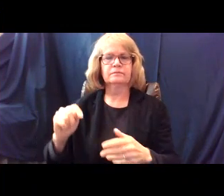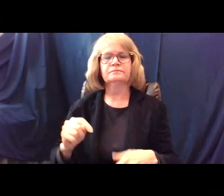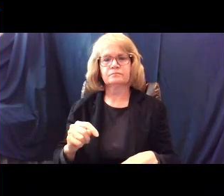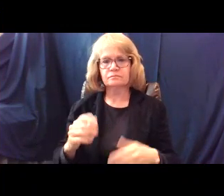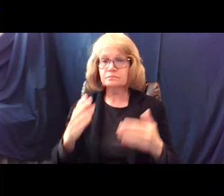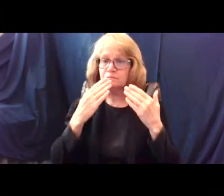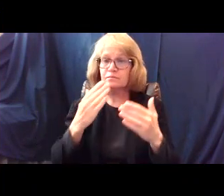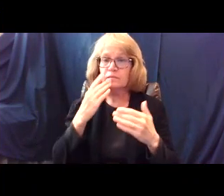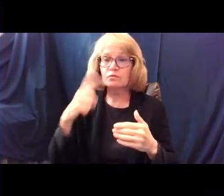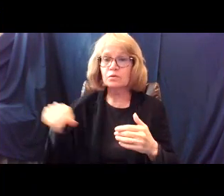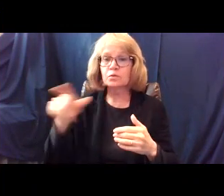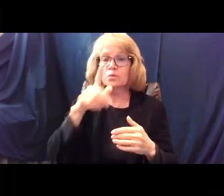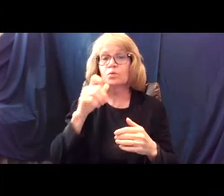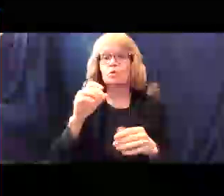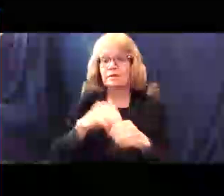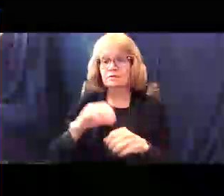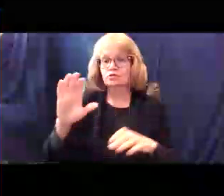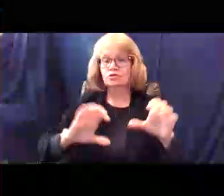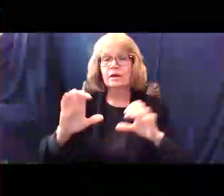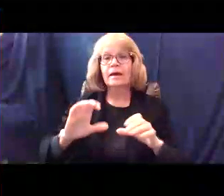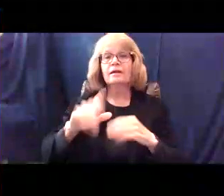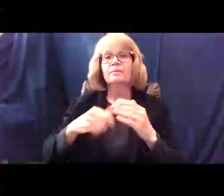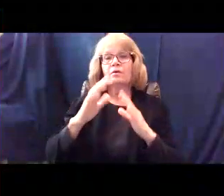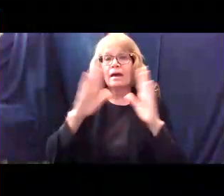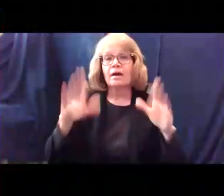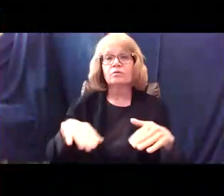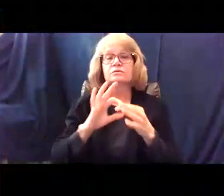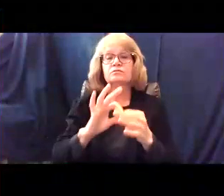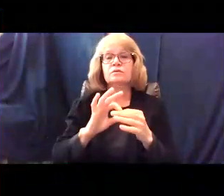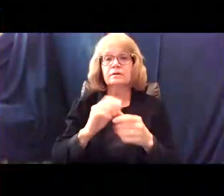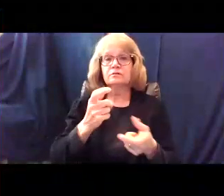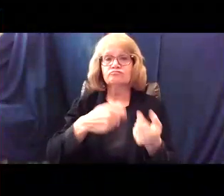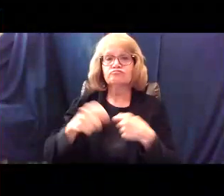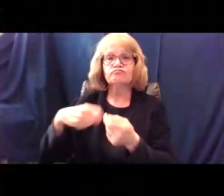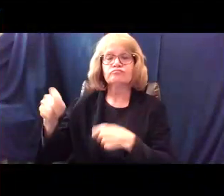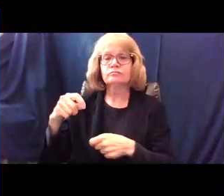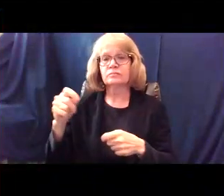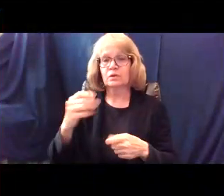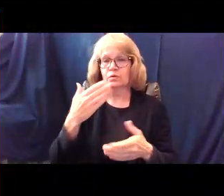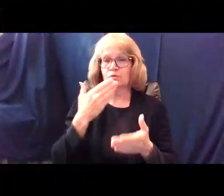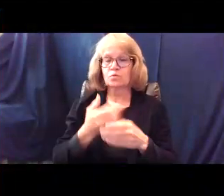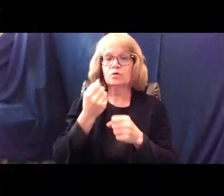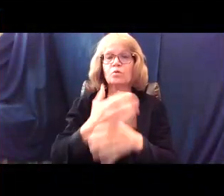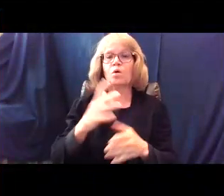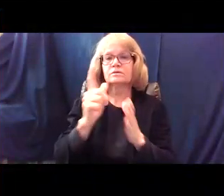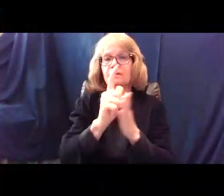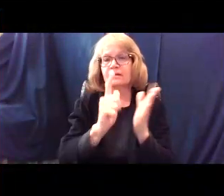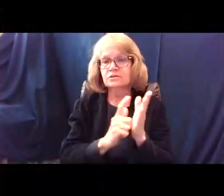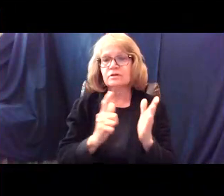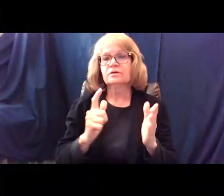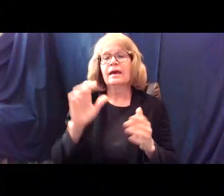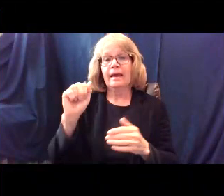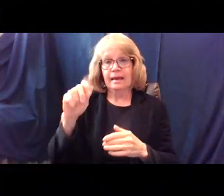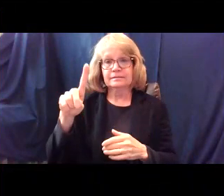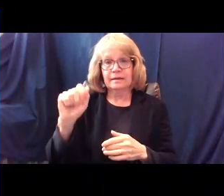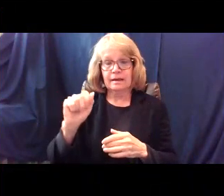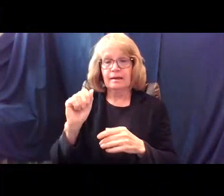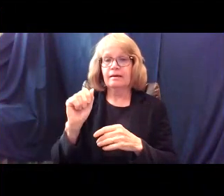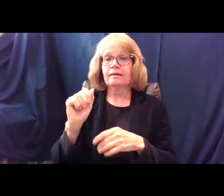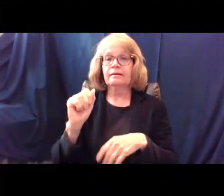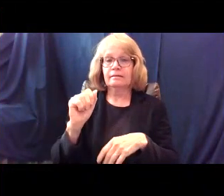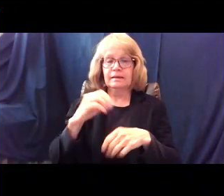put thoughts in the chat on housing-related transactions, including good cause legislation and ADA enforcement in